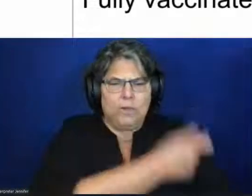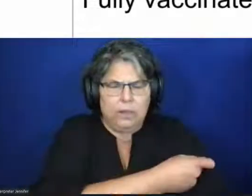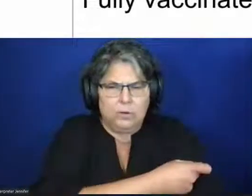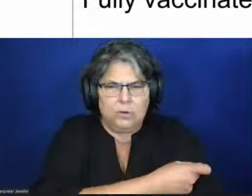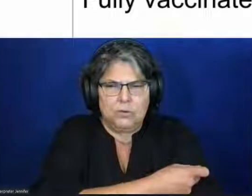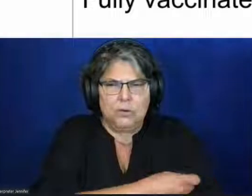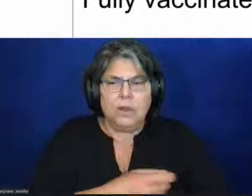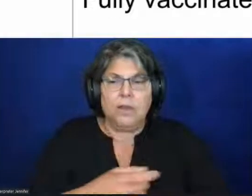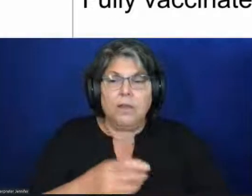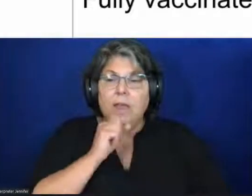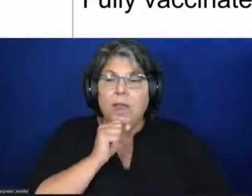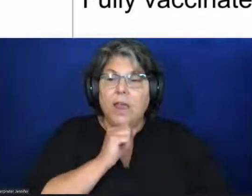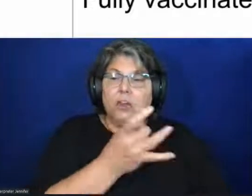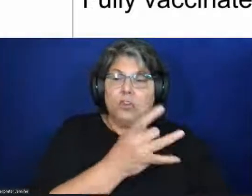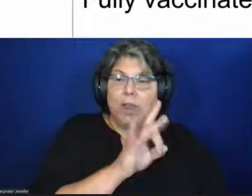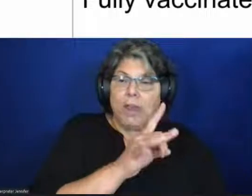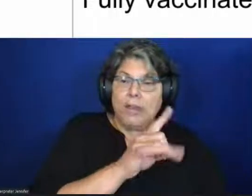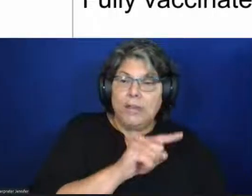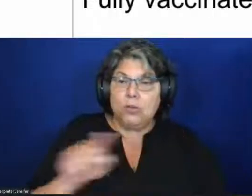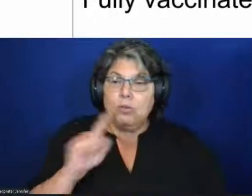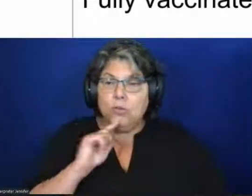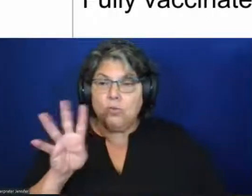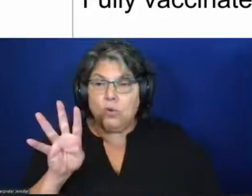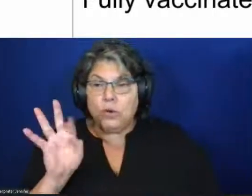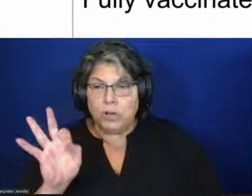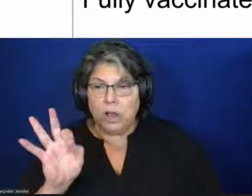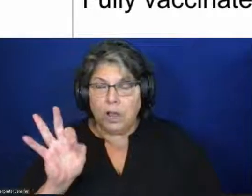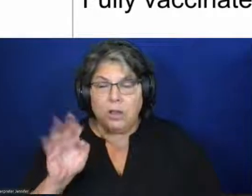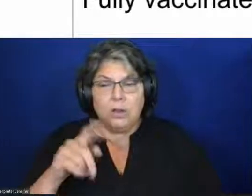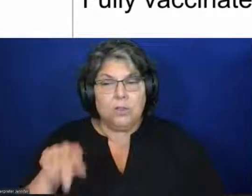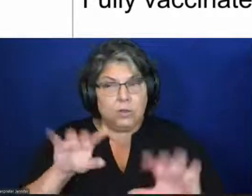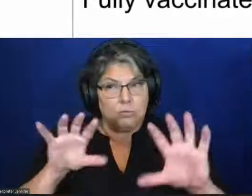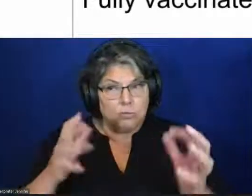years of 18 and 49, those people are